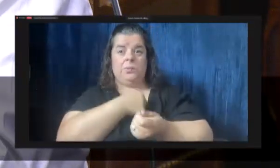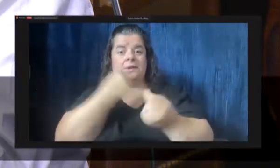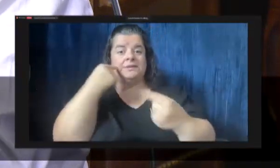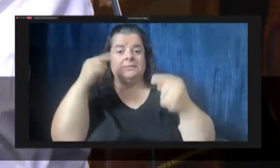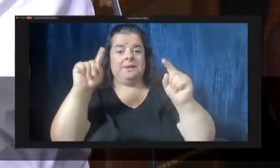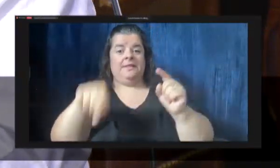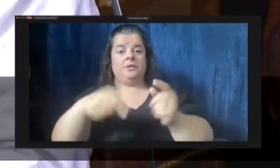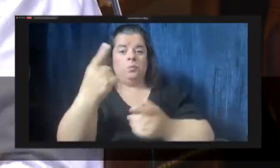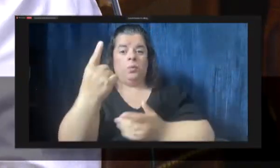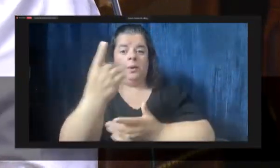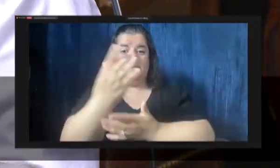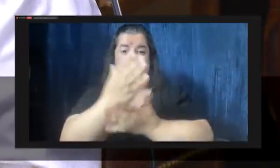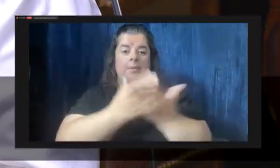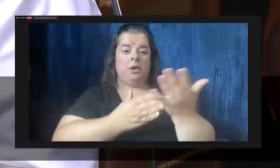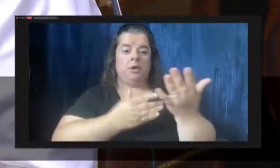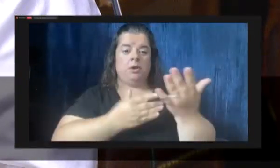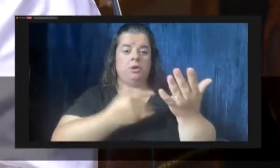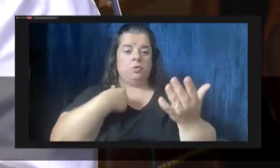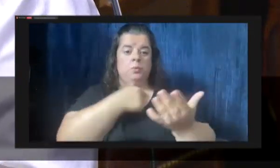piece that we wish to accomplish?